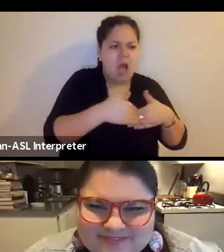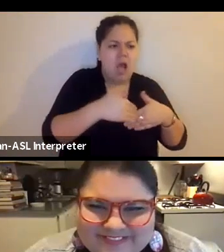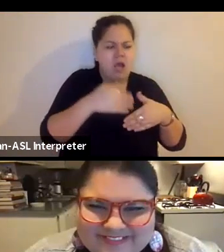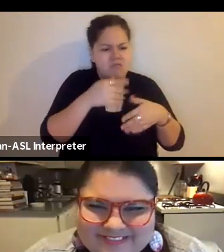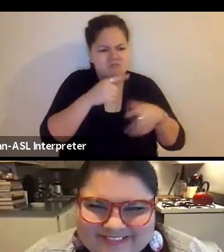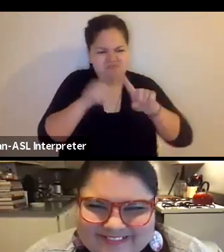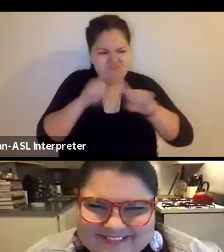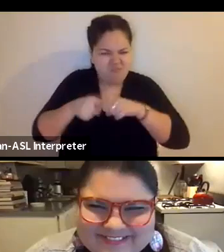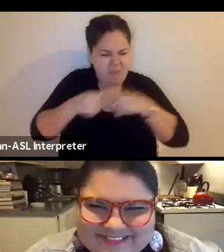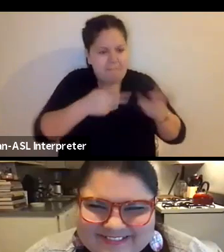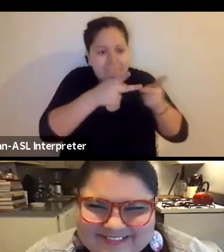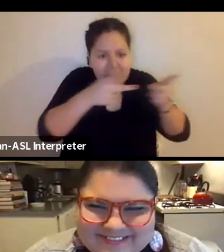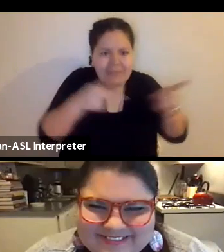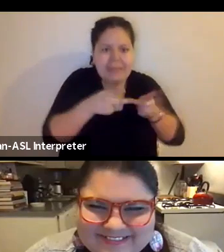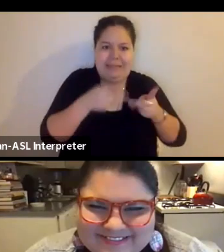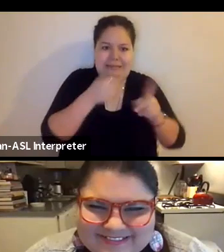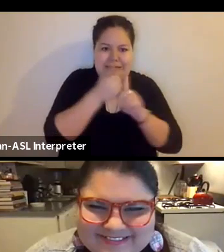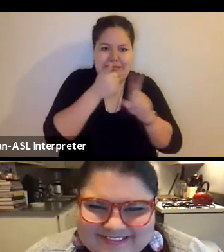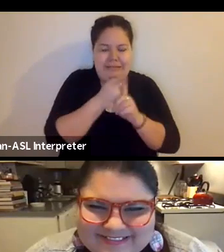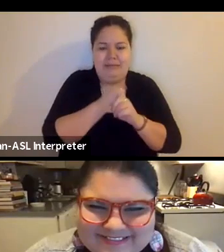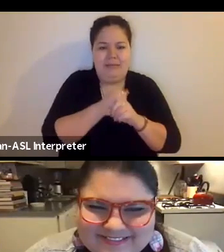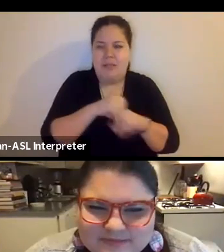that. Check.